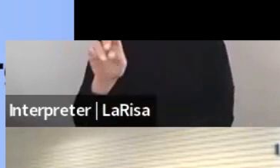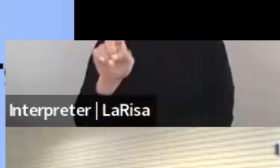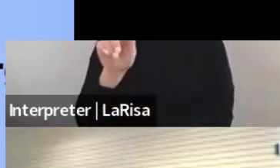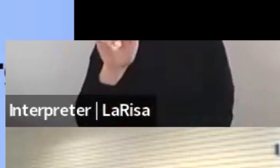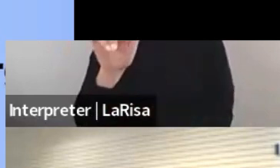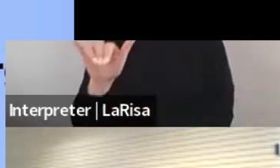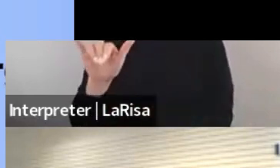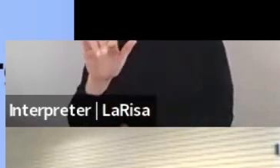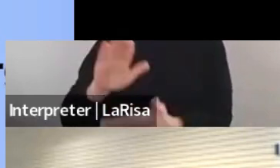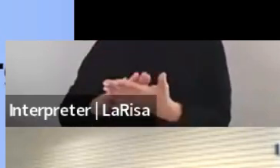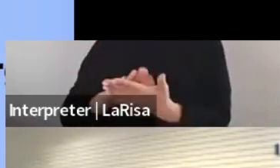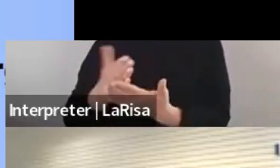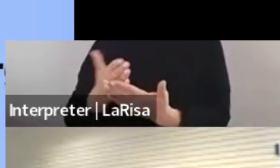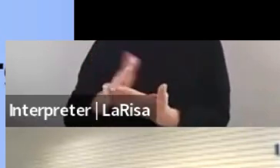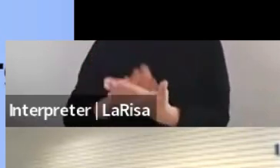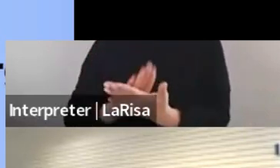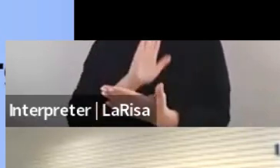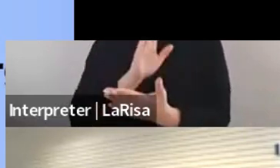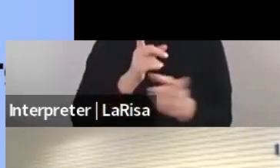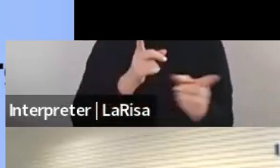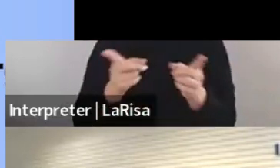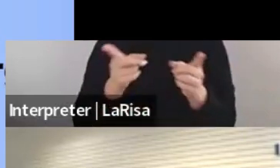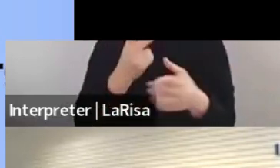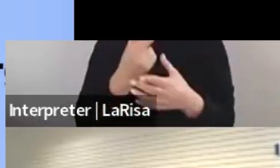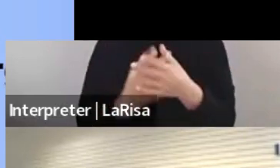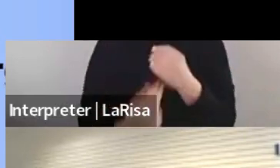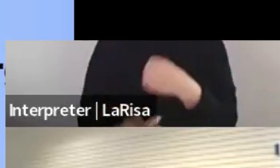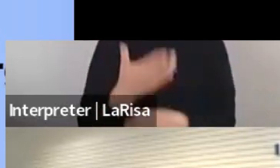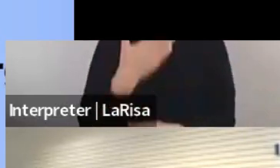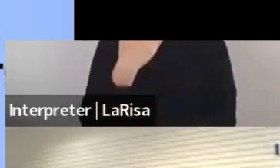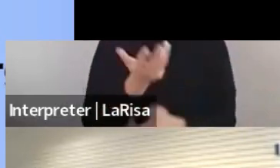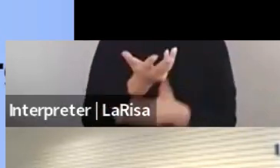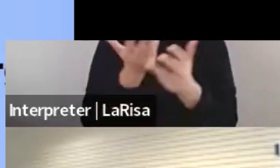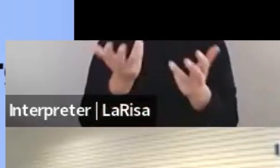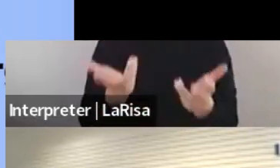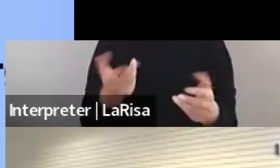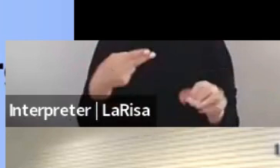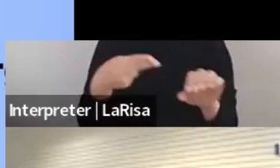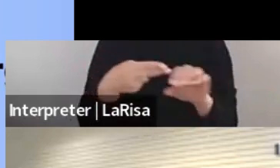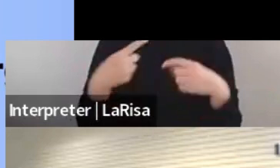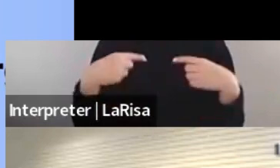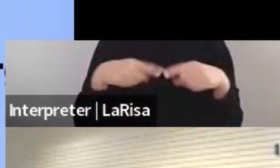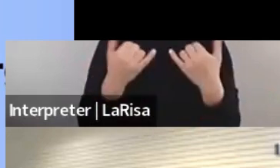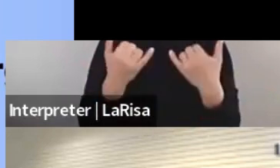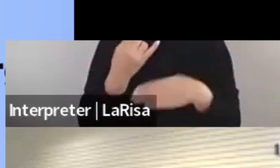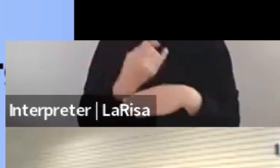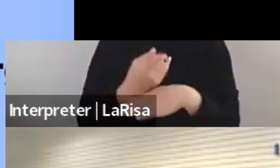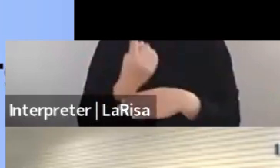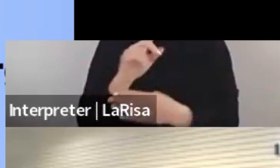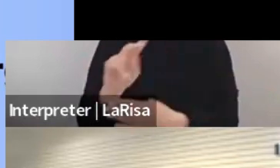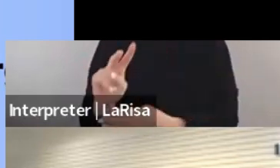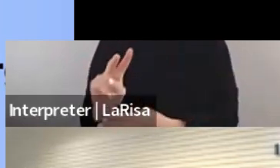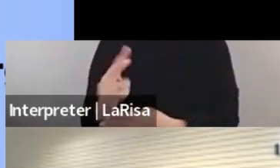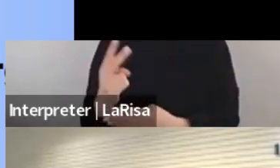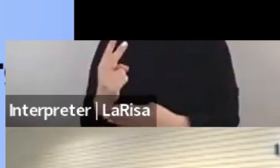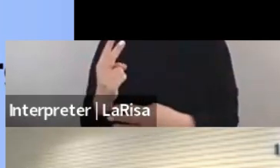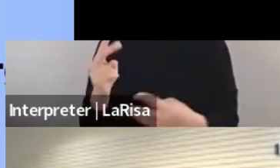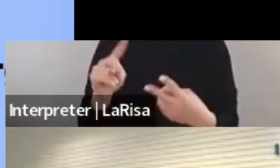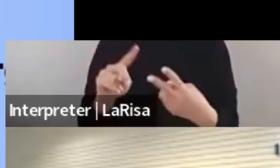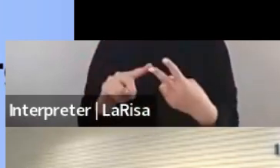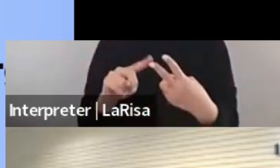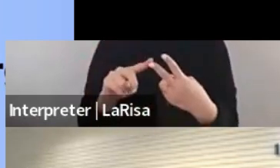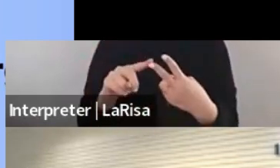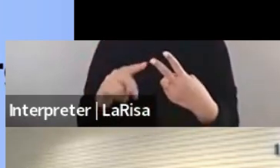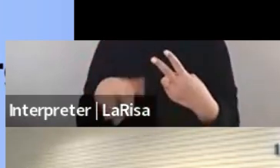things run smoothly from the April side and also helping to do some presenting on the Kelly's Kitchen side. So I just want to thank you so much